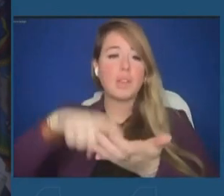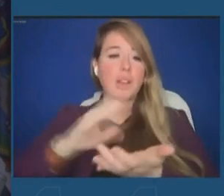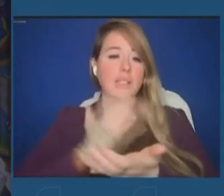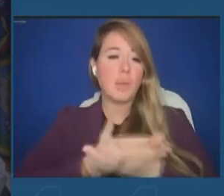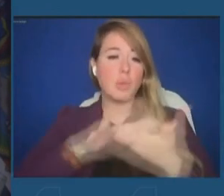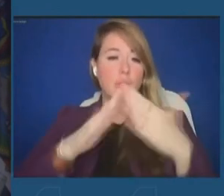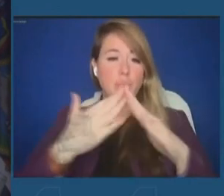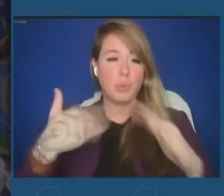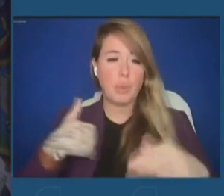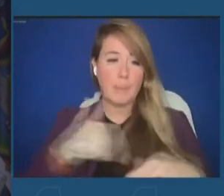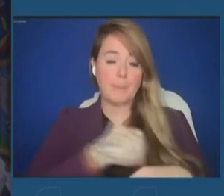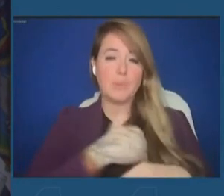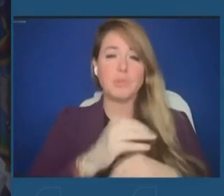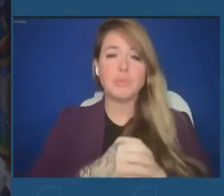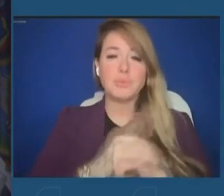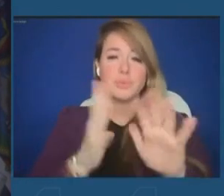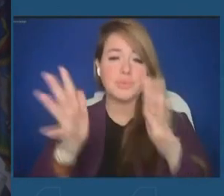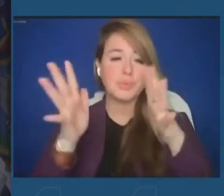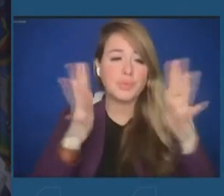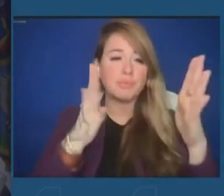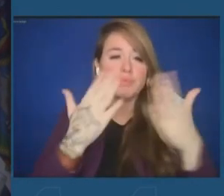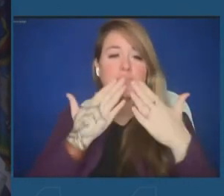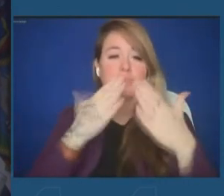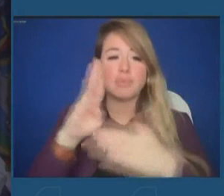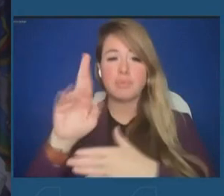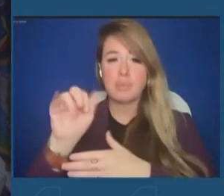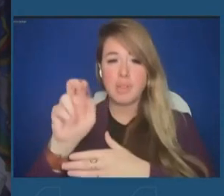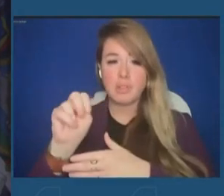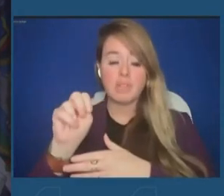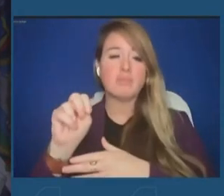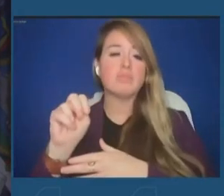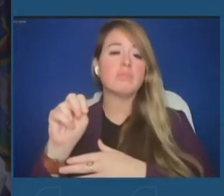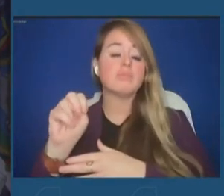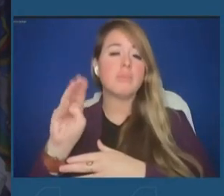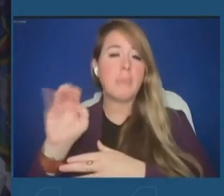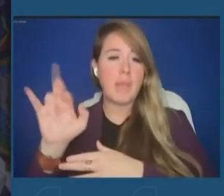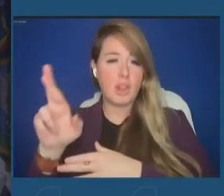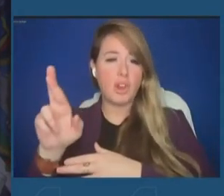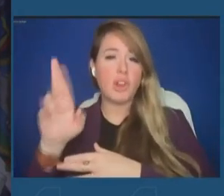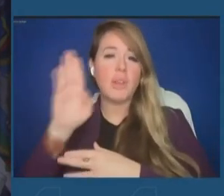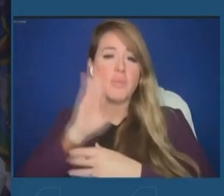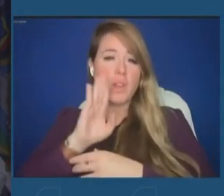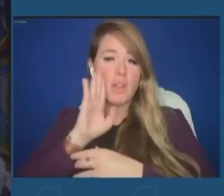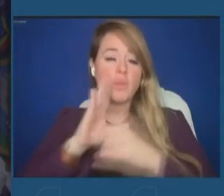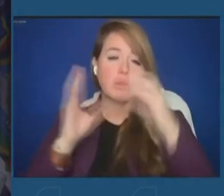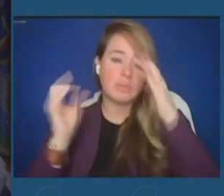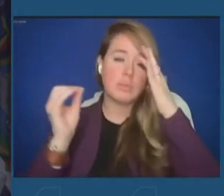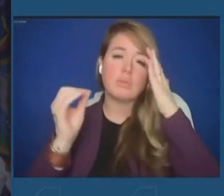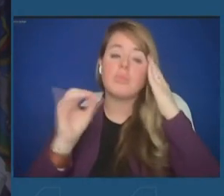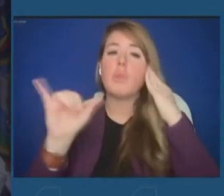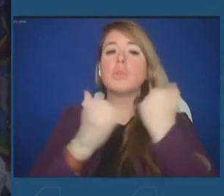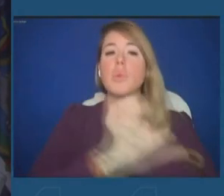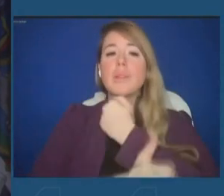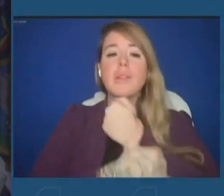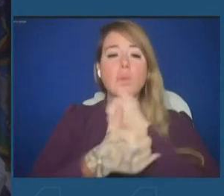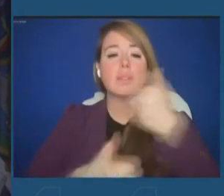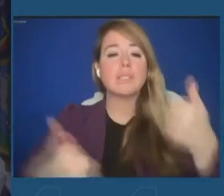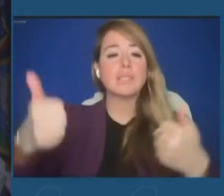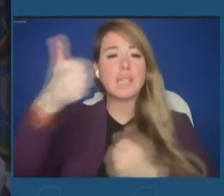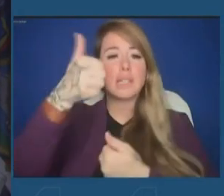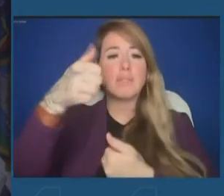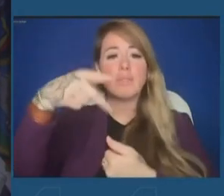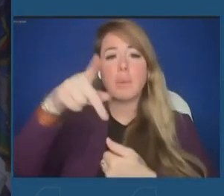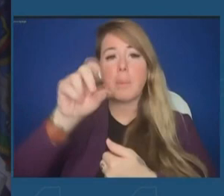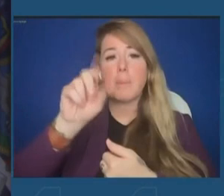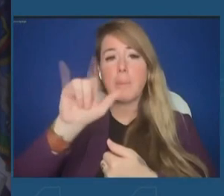members. Thank you, Byron, Mayor Byron Brown, and County Executive Mark Poloncarz. Thank you so much